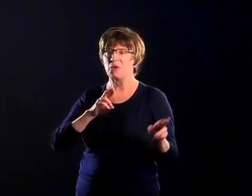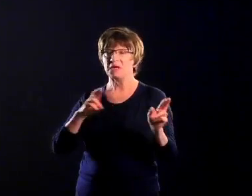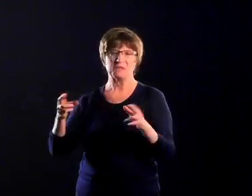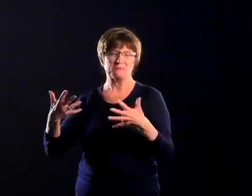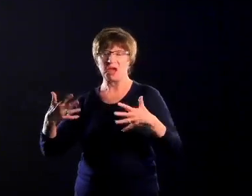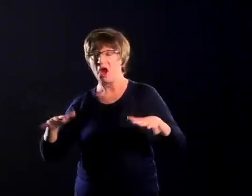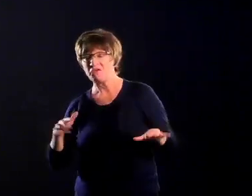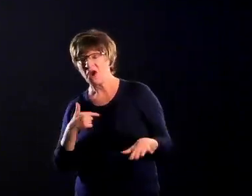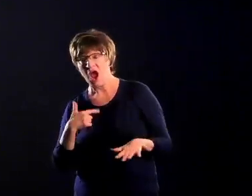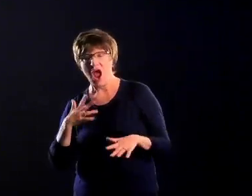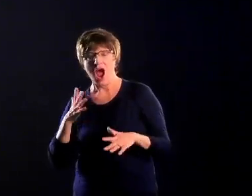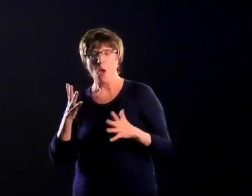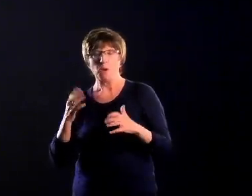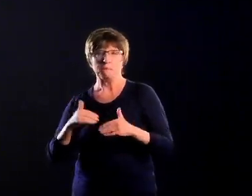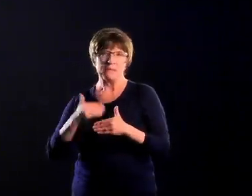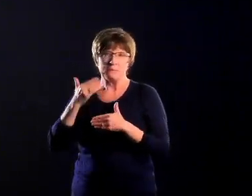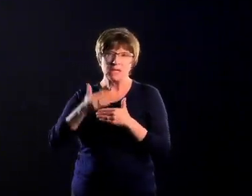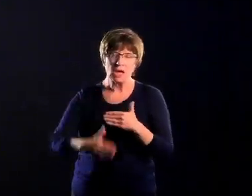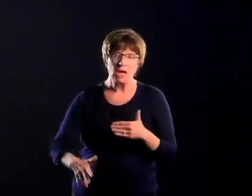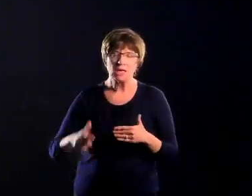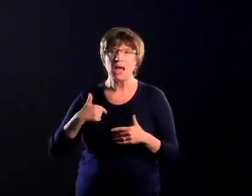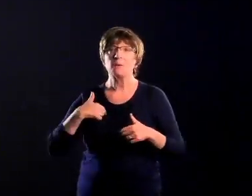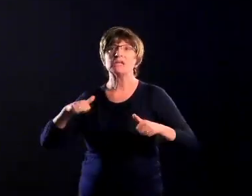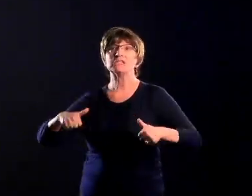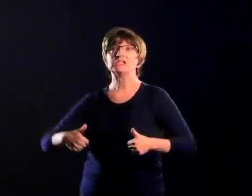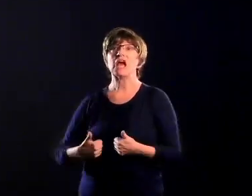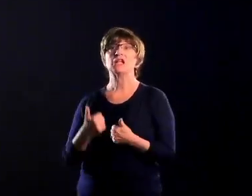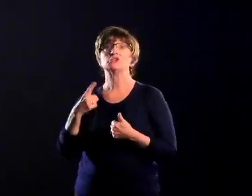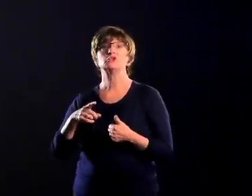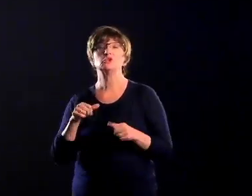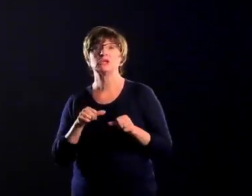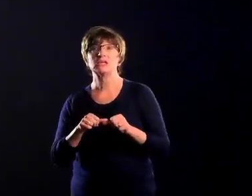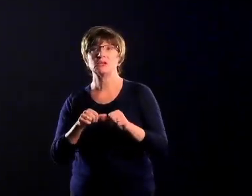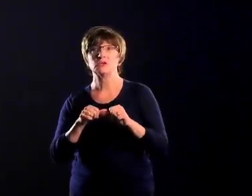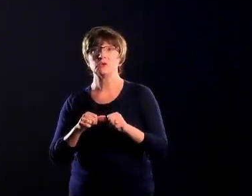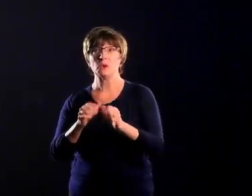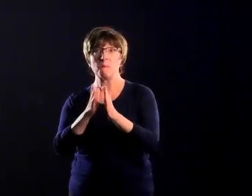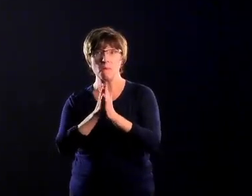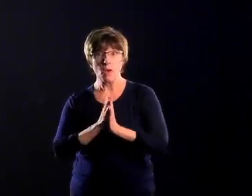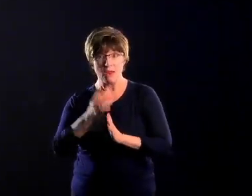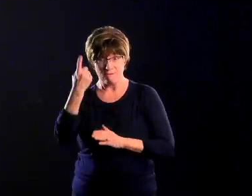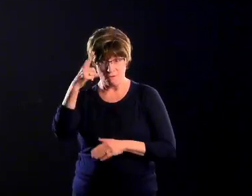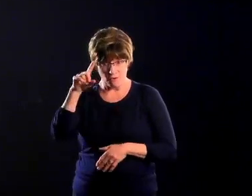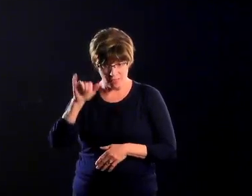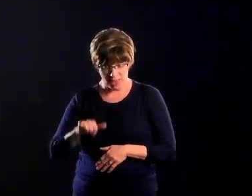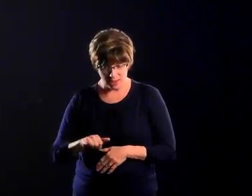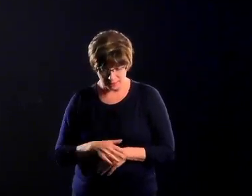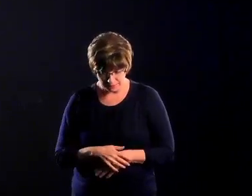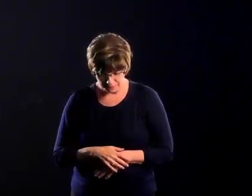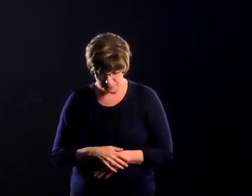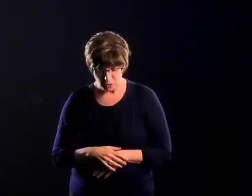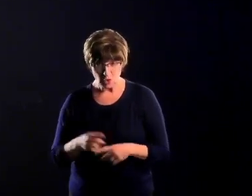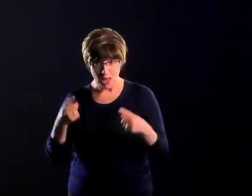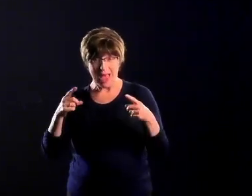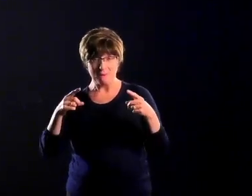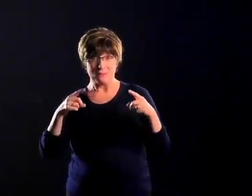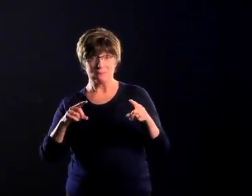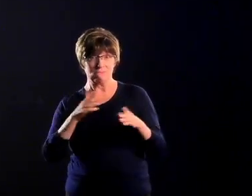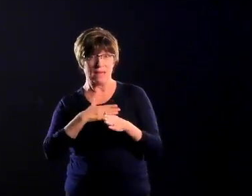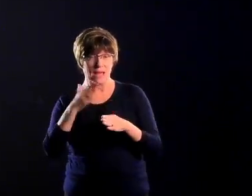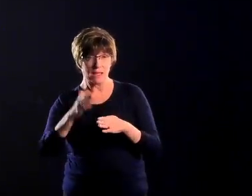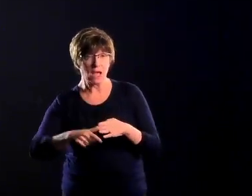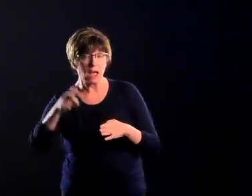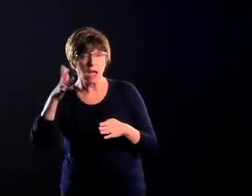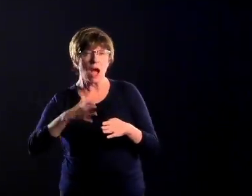just want to get beyond this. And I would challenge you to continue to pray for that, to pray for that to come to an end, that God would